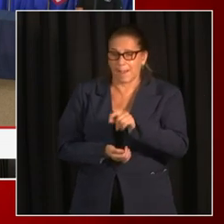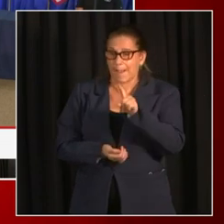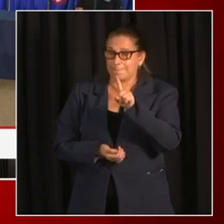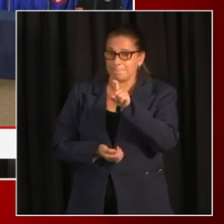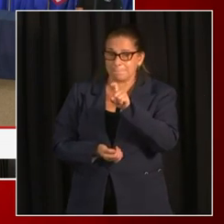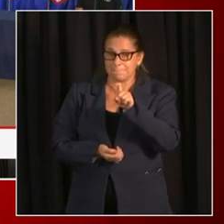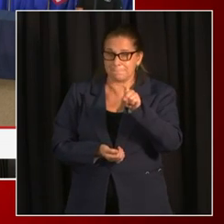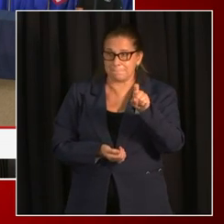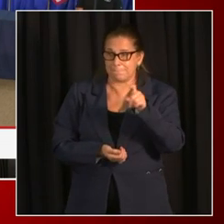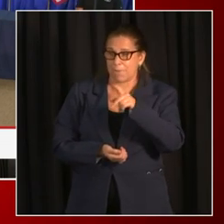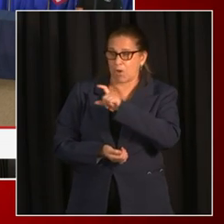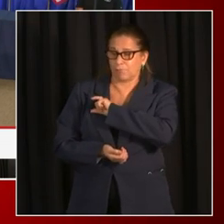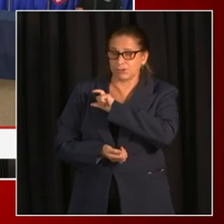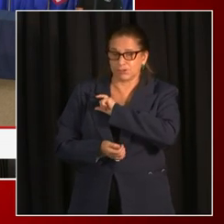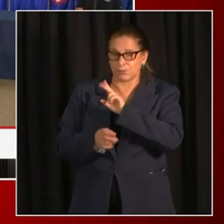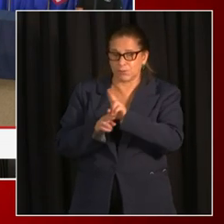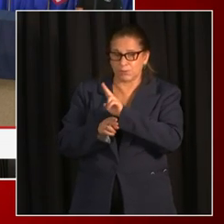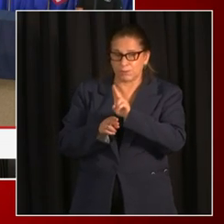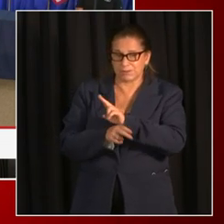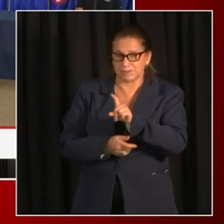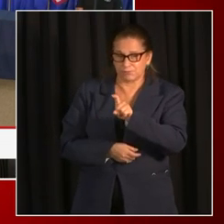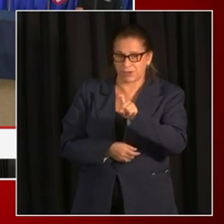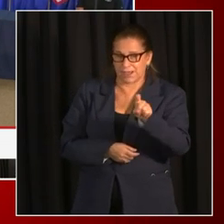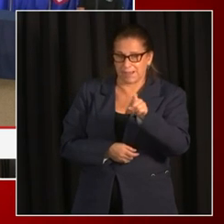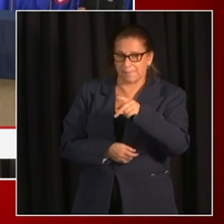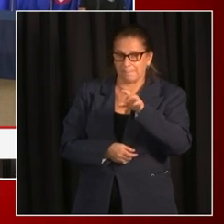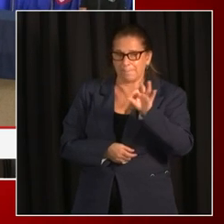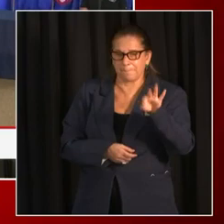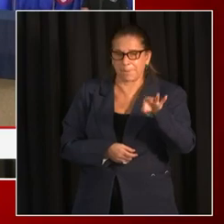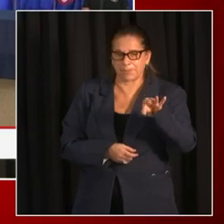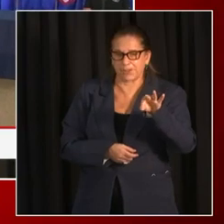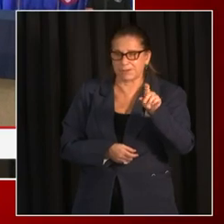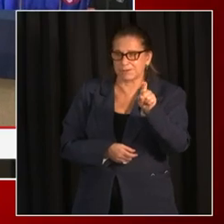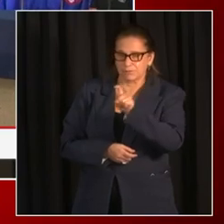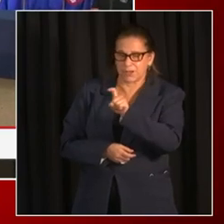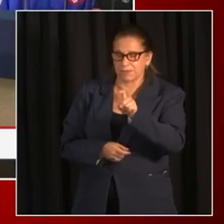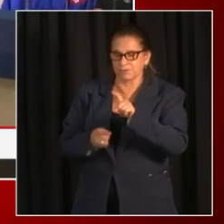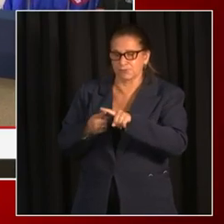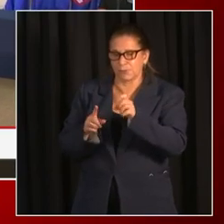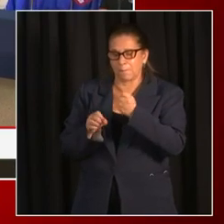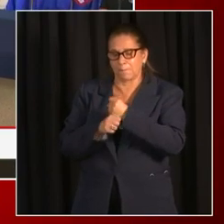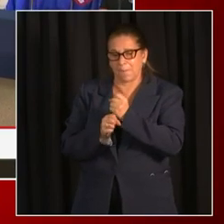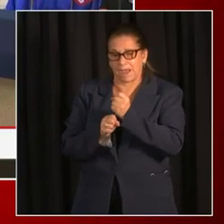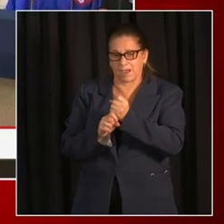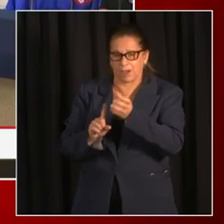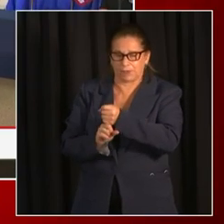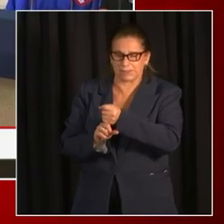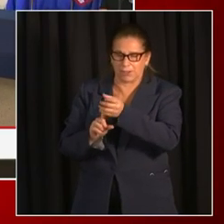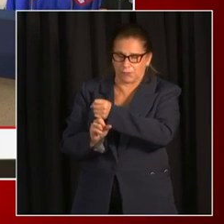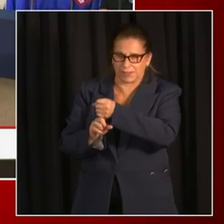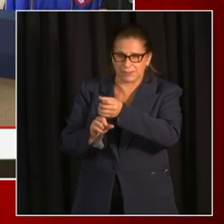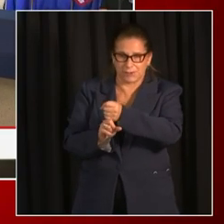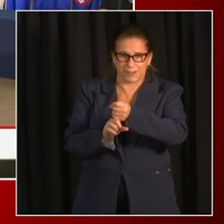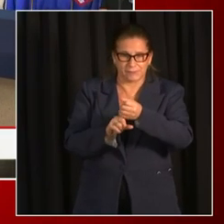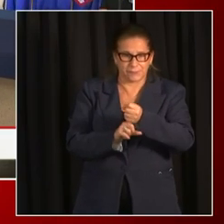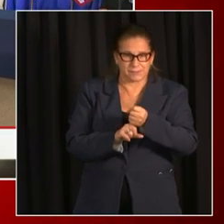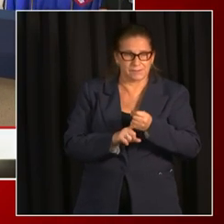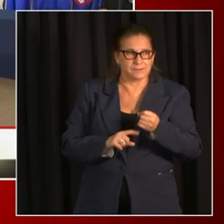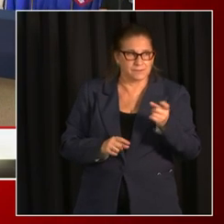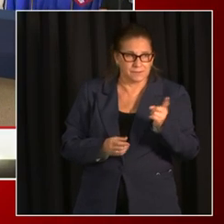officers as officers were in the process of making arrests. On Thursday night, we had